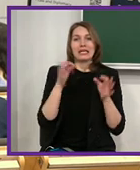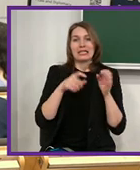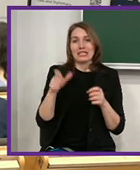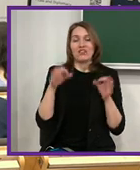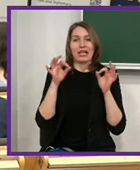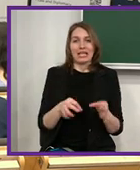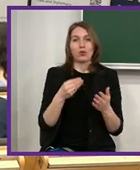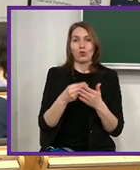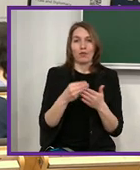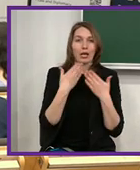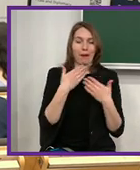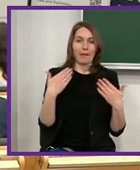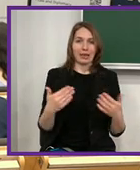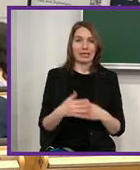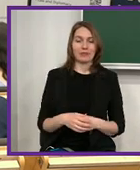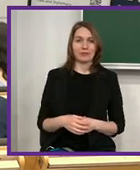Thank you.